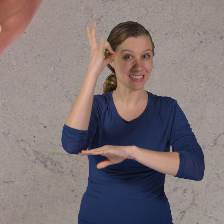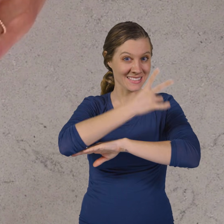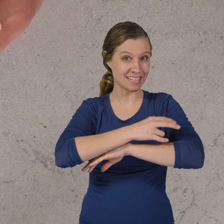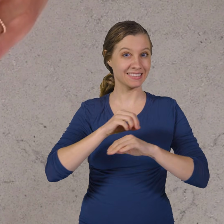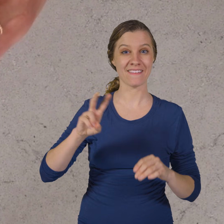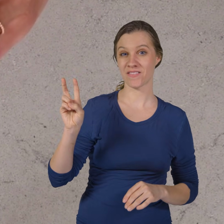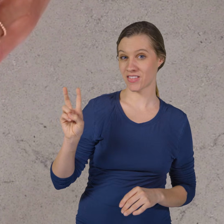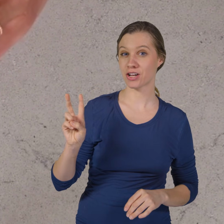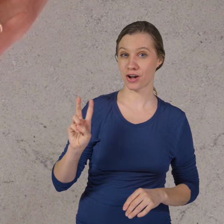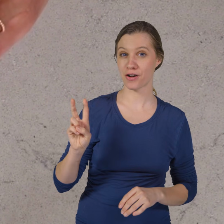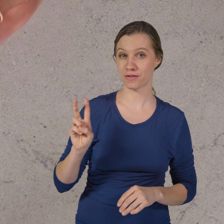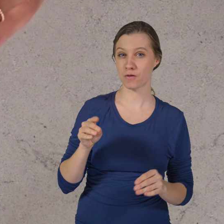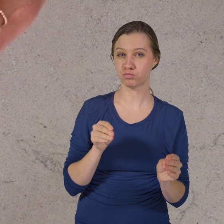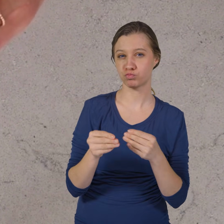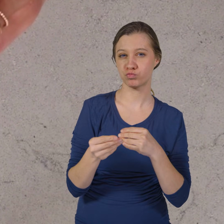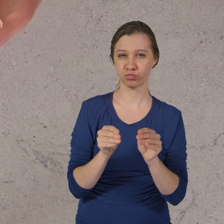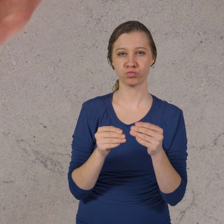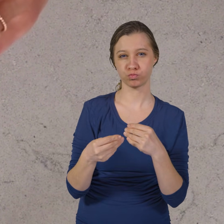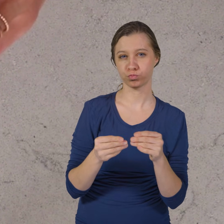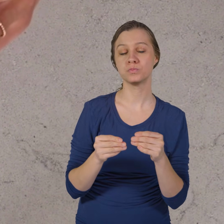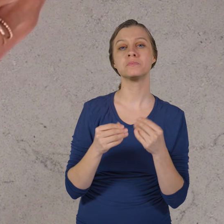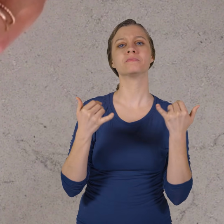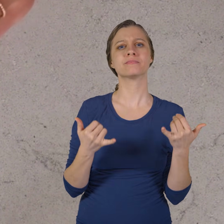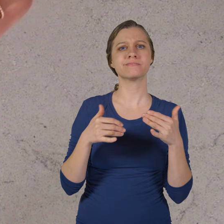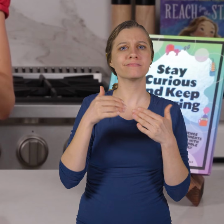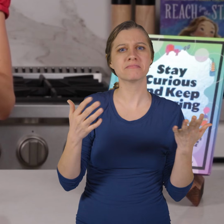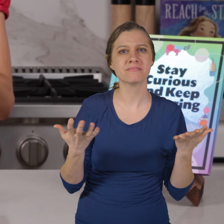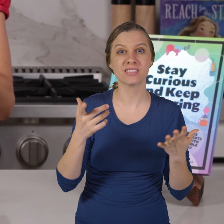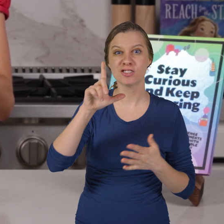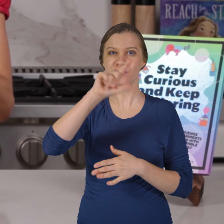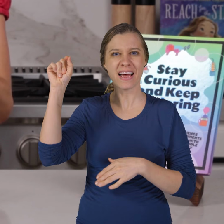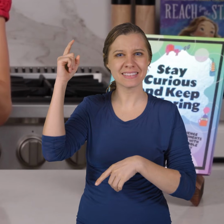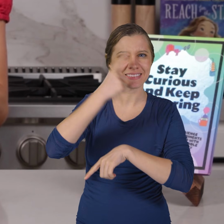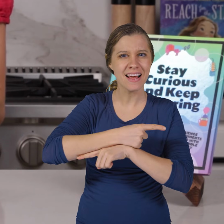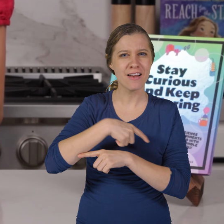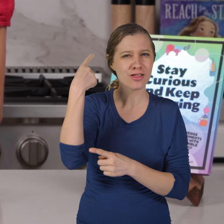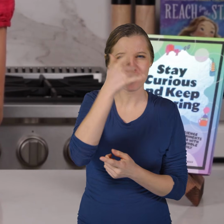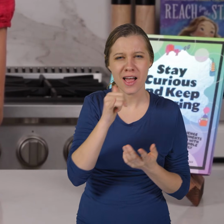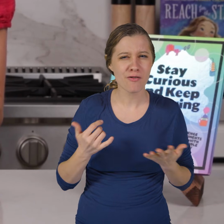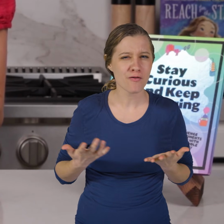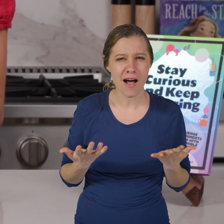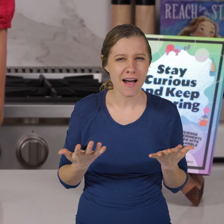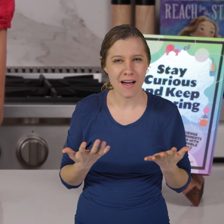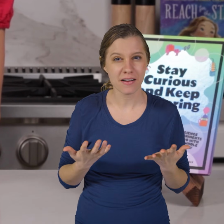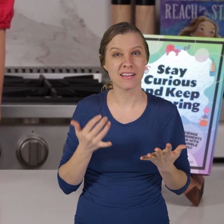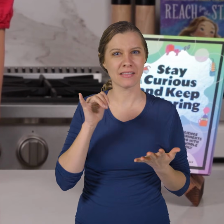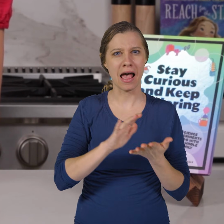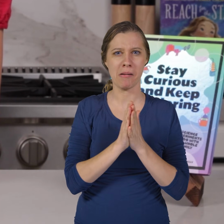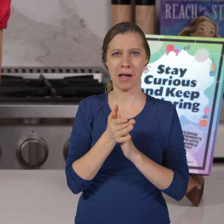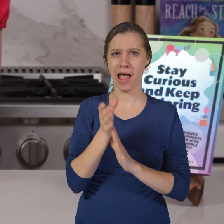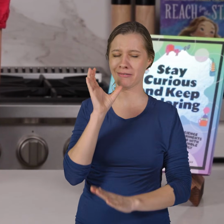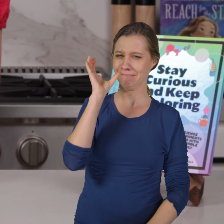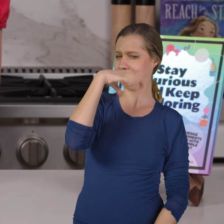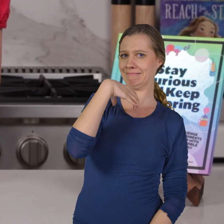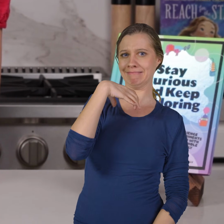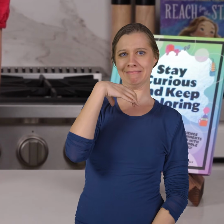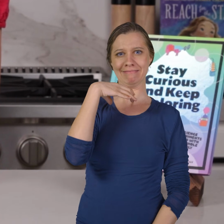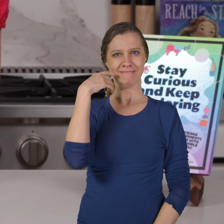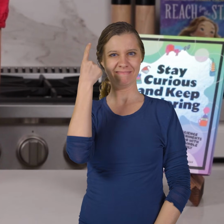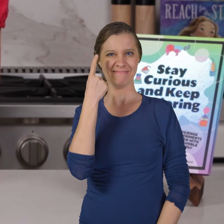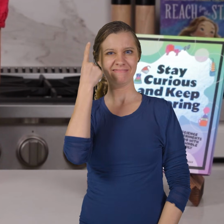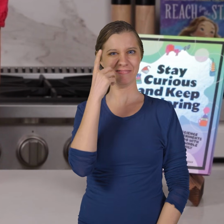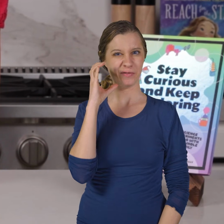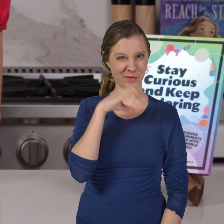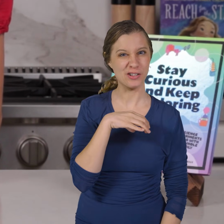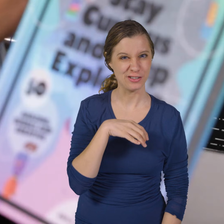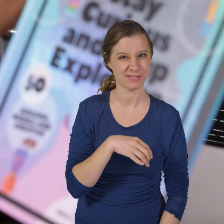after 7 days in vinegar. But now let's see what it looks like after 20 days. This is where things get